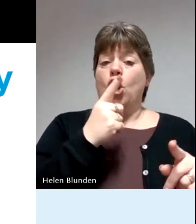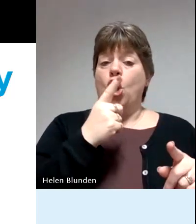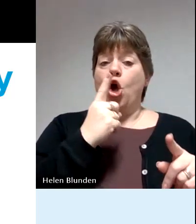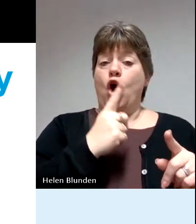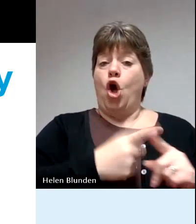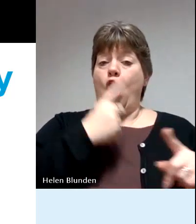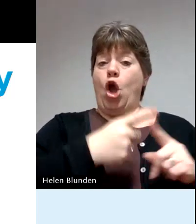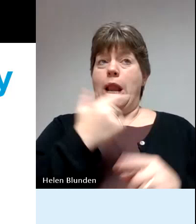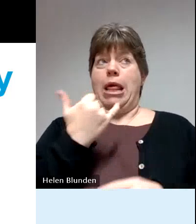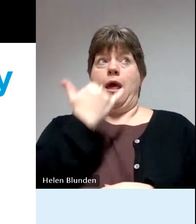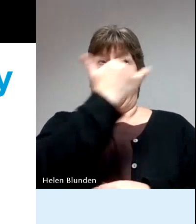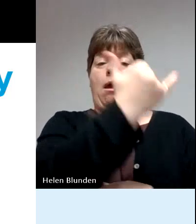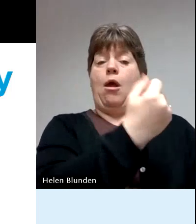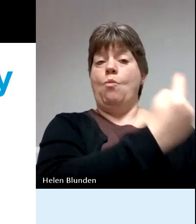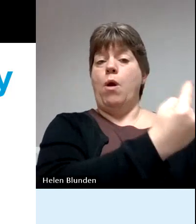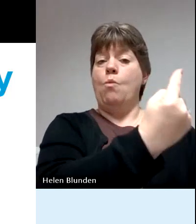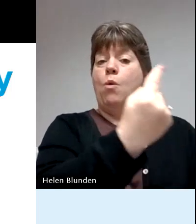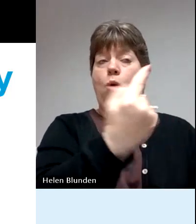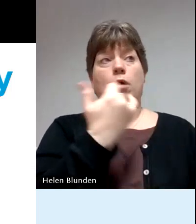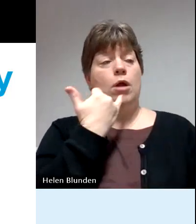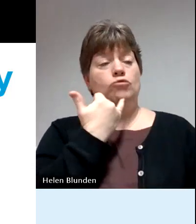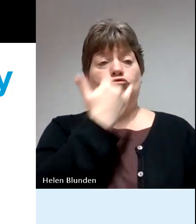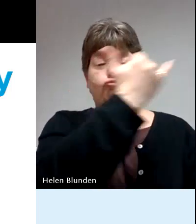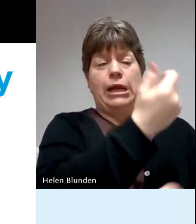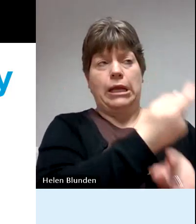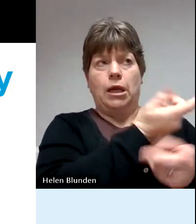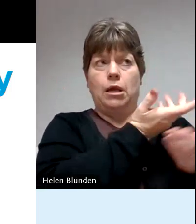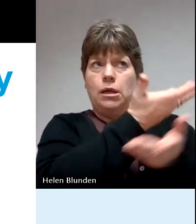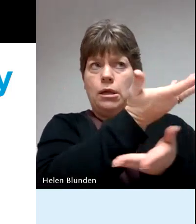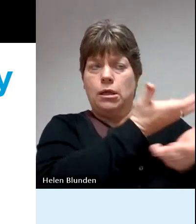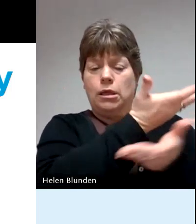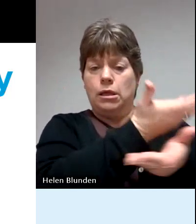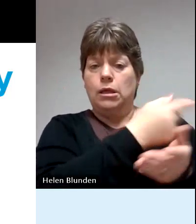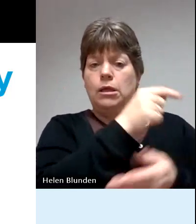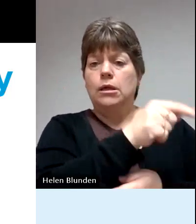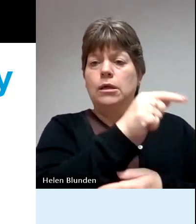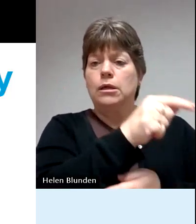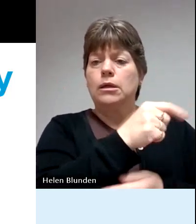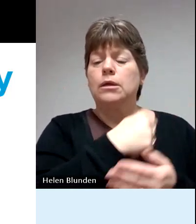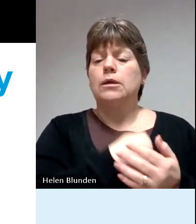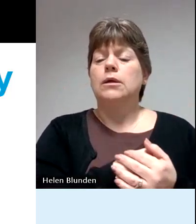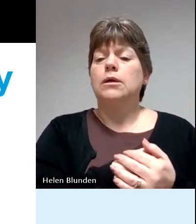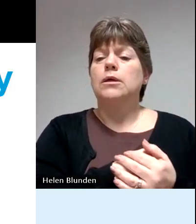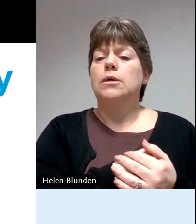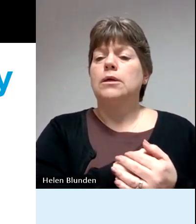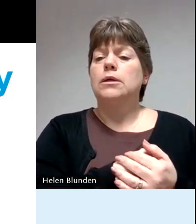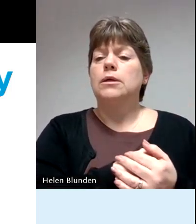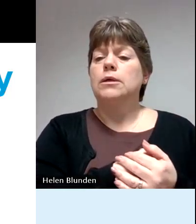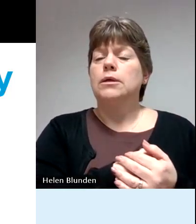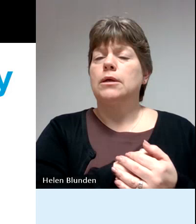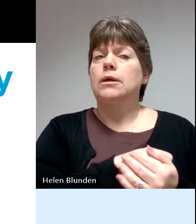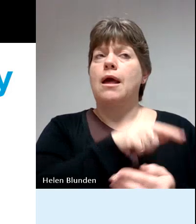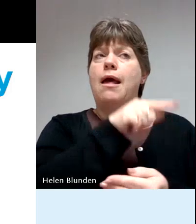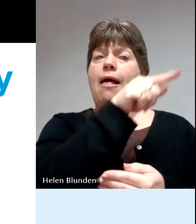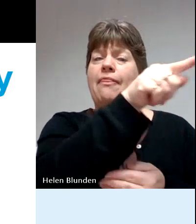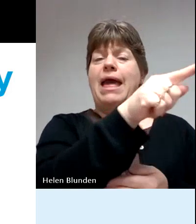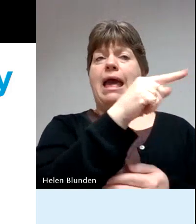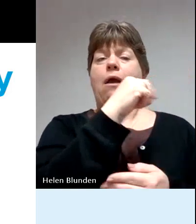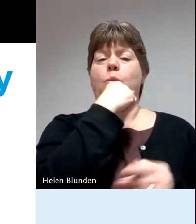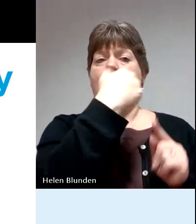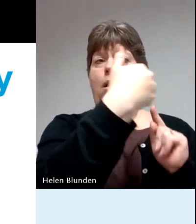questions and conversation with service use, with patients that use that service, they